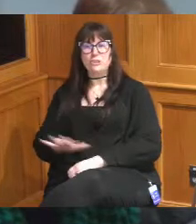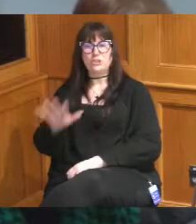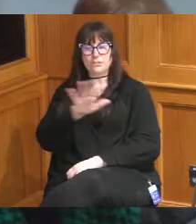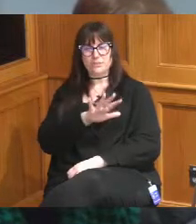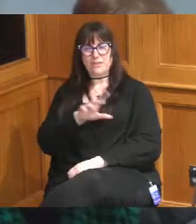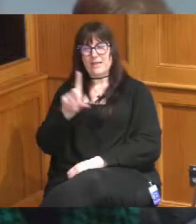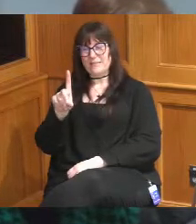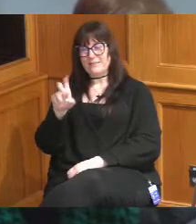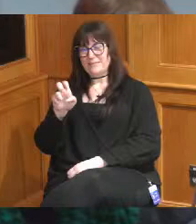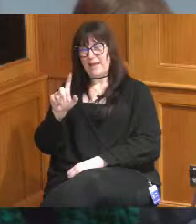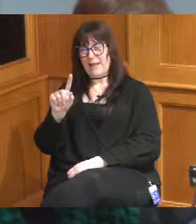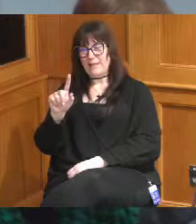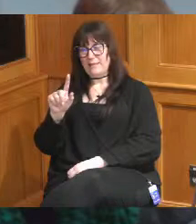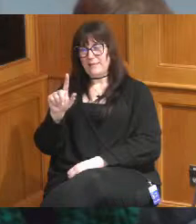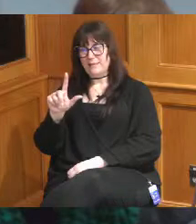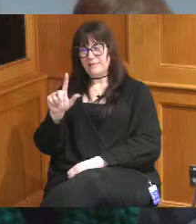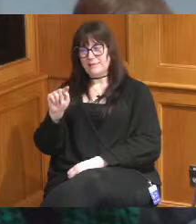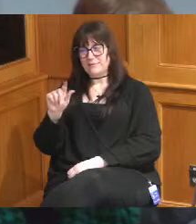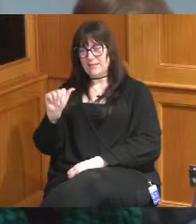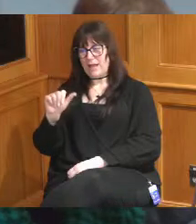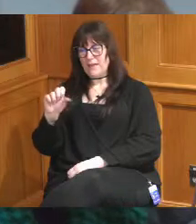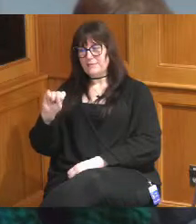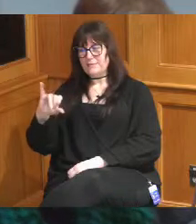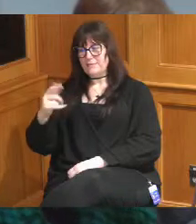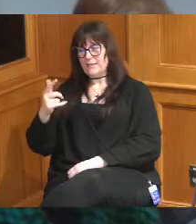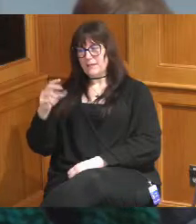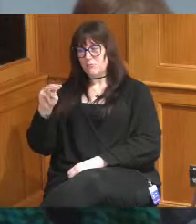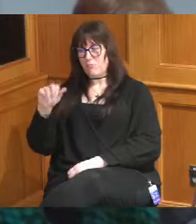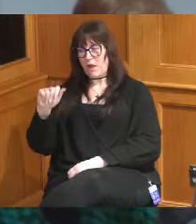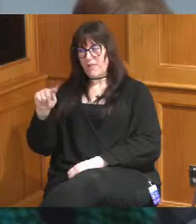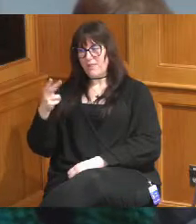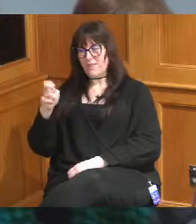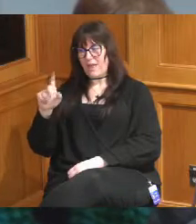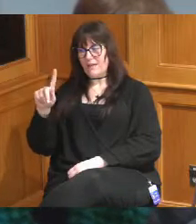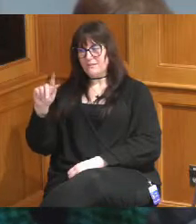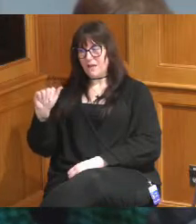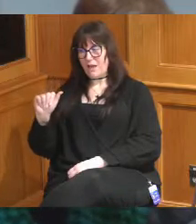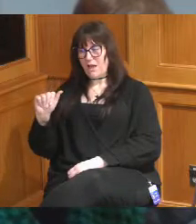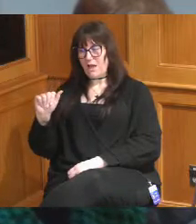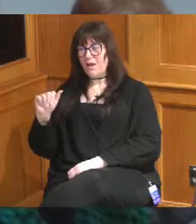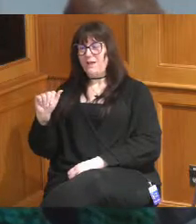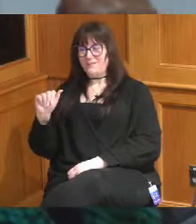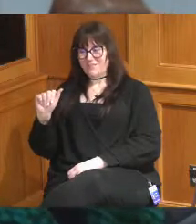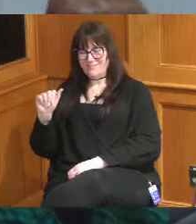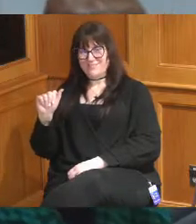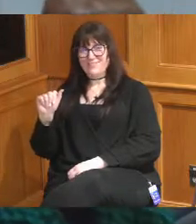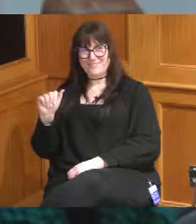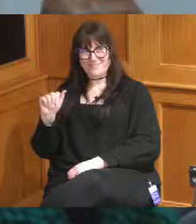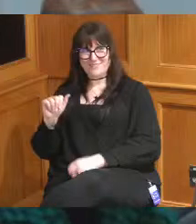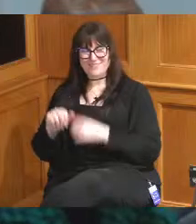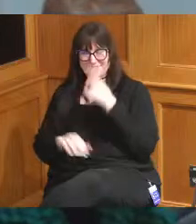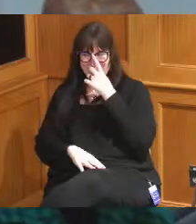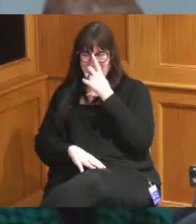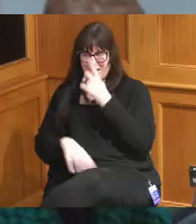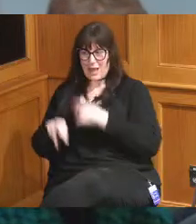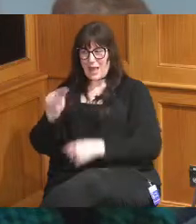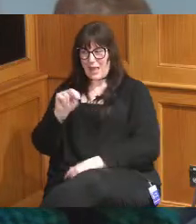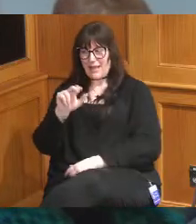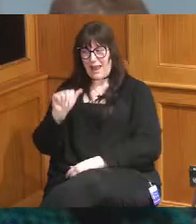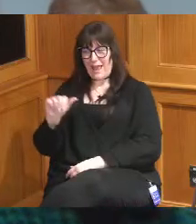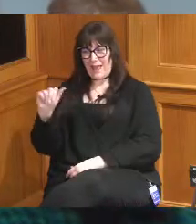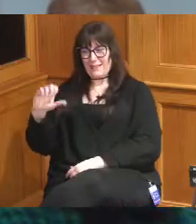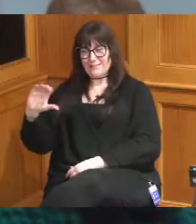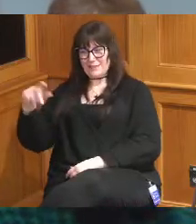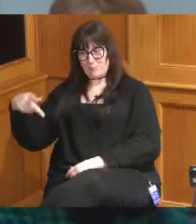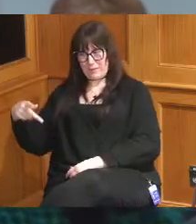Delta Sigma Theta Sorority Incorporated. I didn't hear nothing. The NAACP,